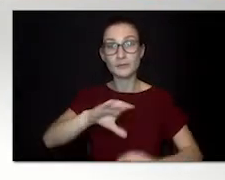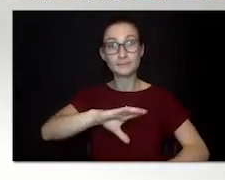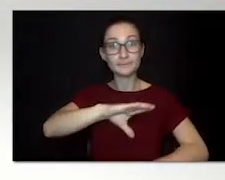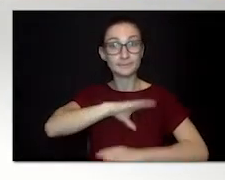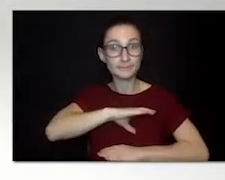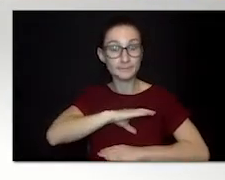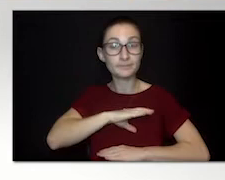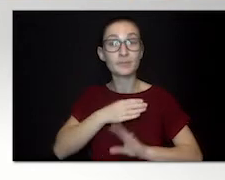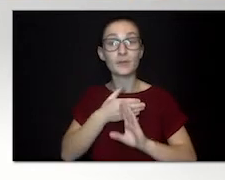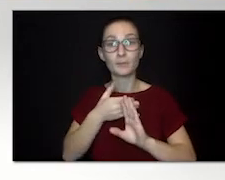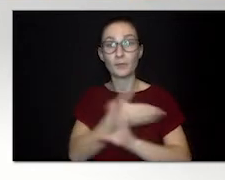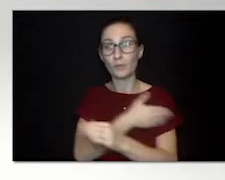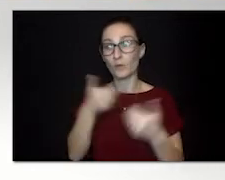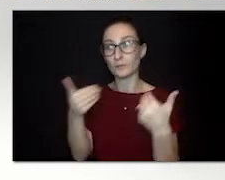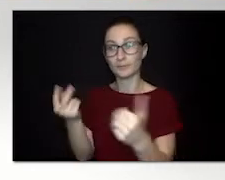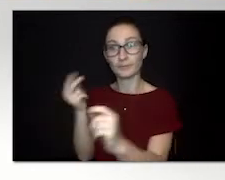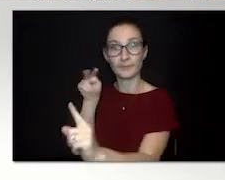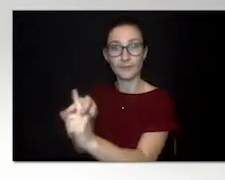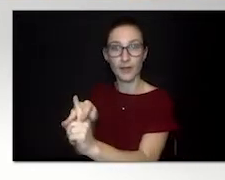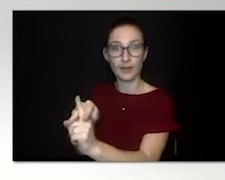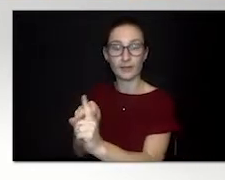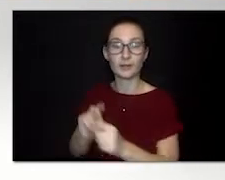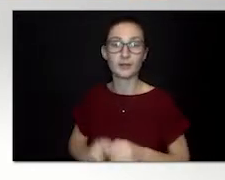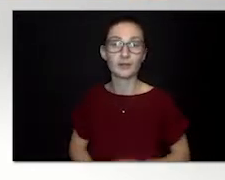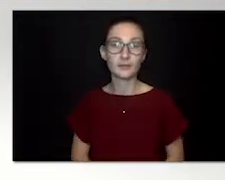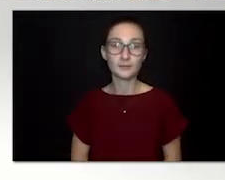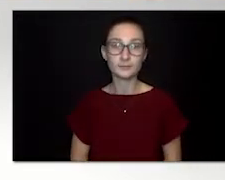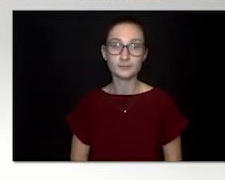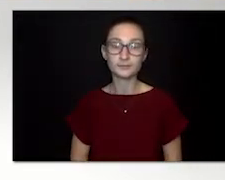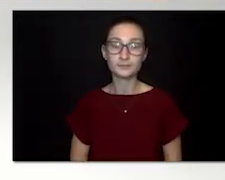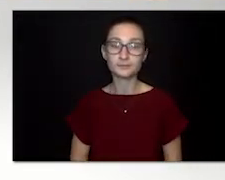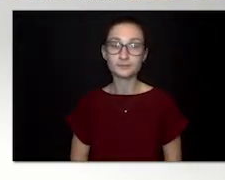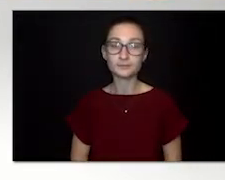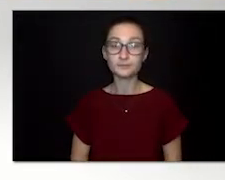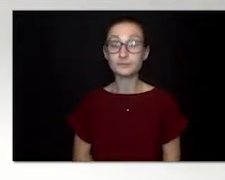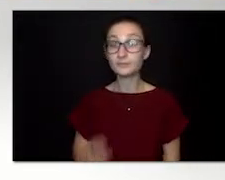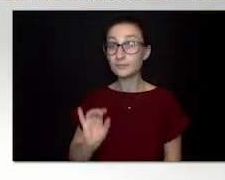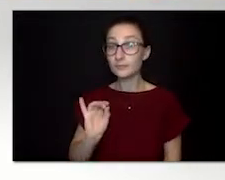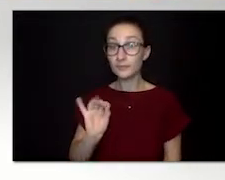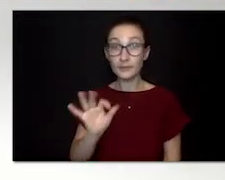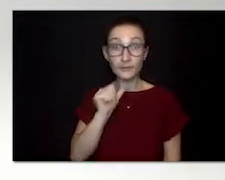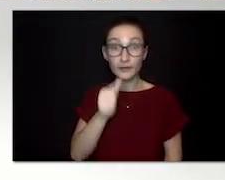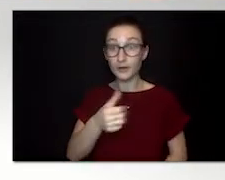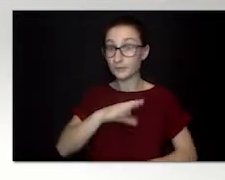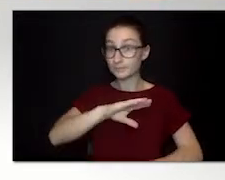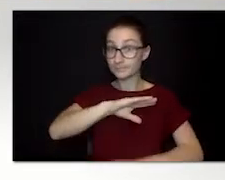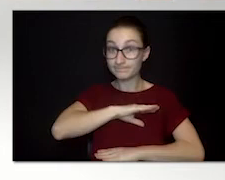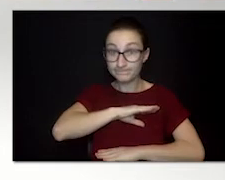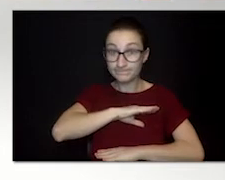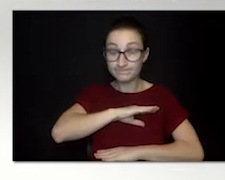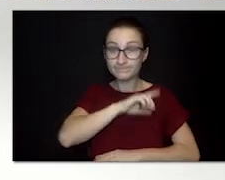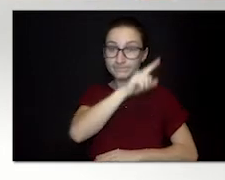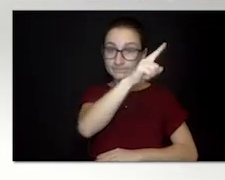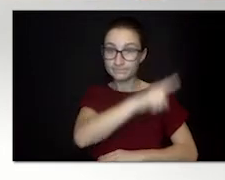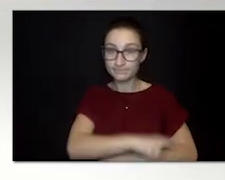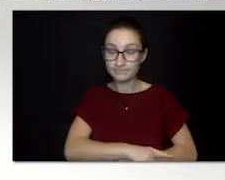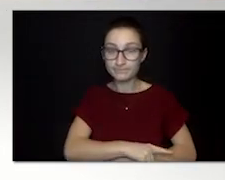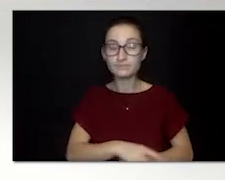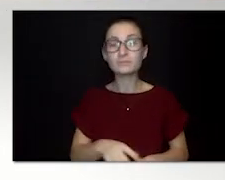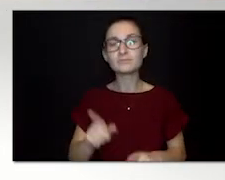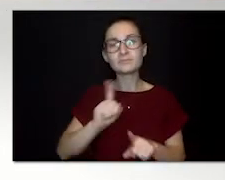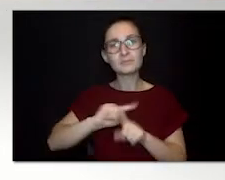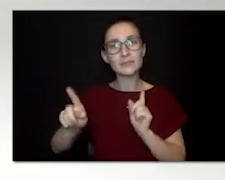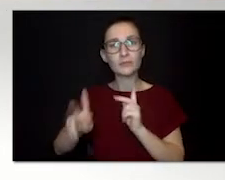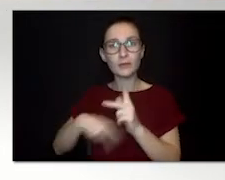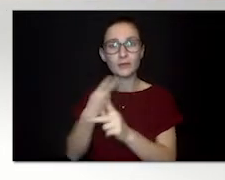met before a guardian advocacy can be filed. If someone does not meet these criteria, there is a